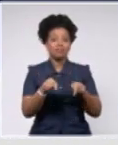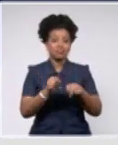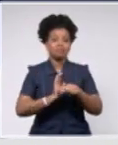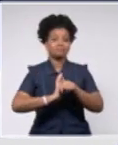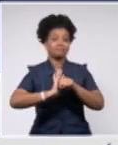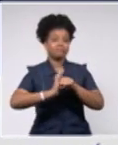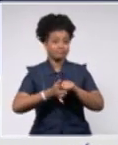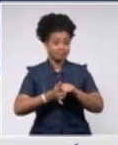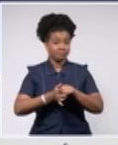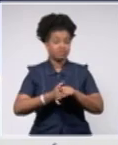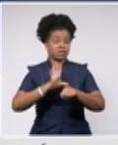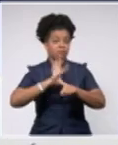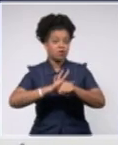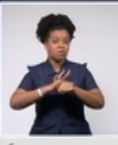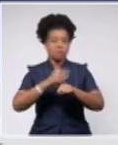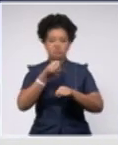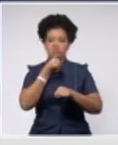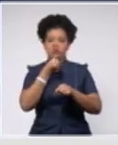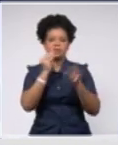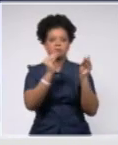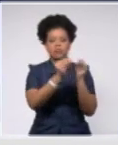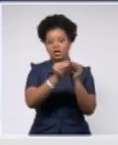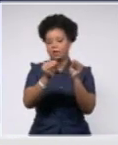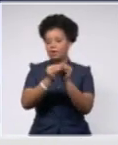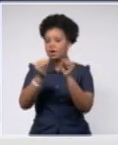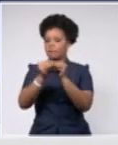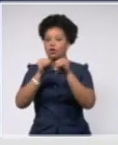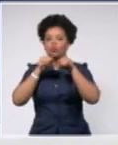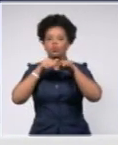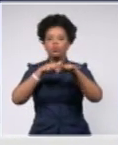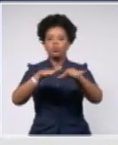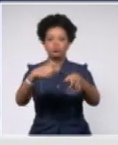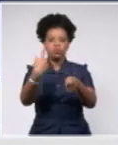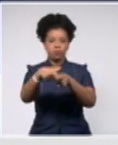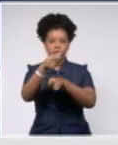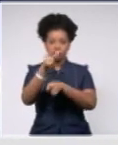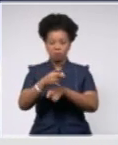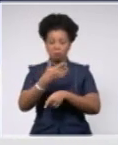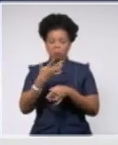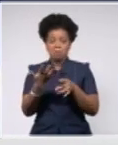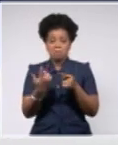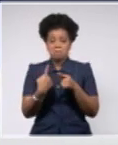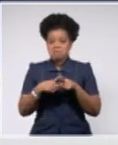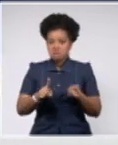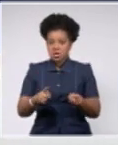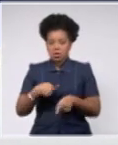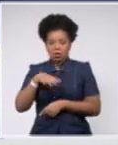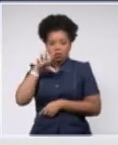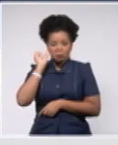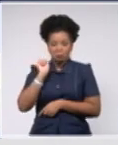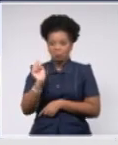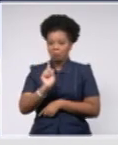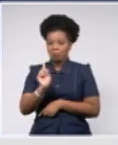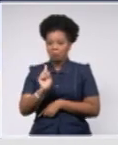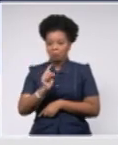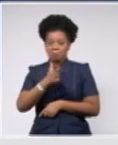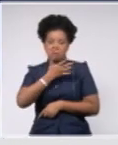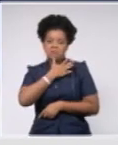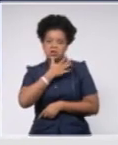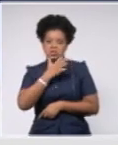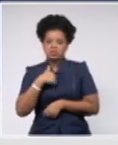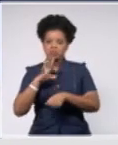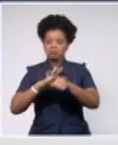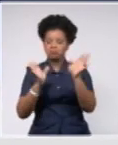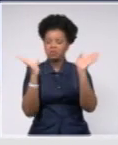age. 19 cases are between 40 and 59, and 3 are over the age of 60.